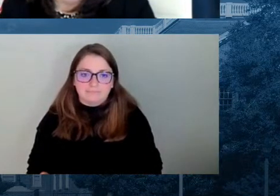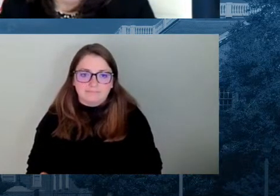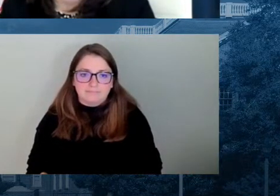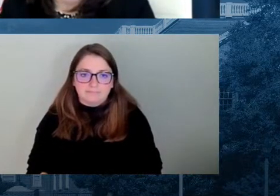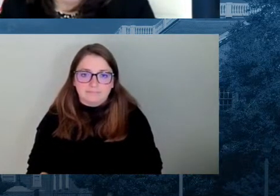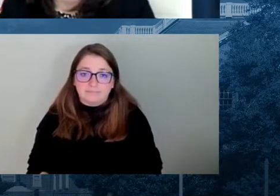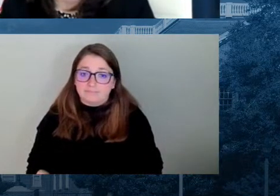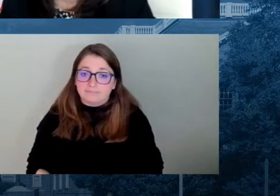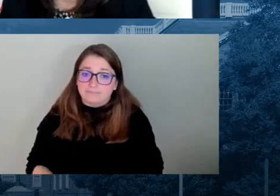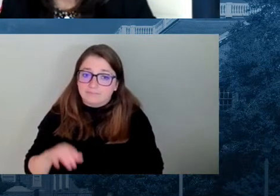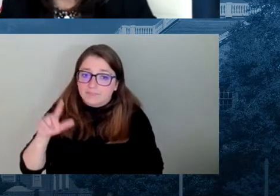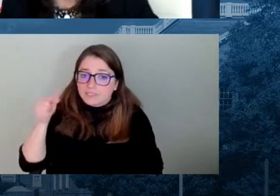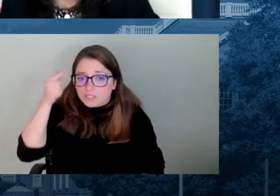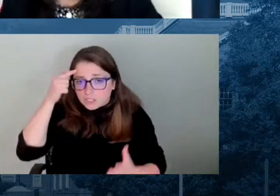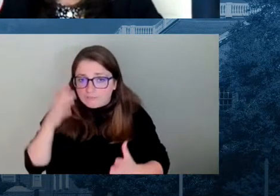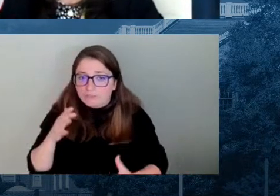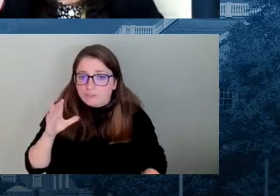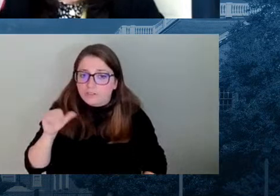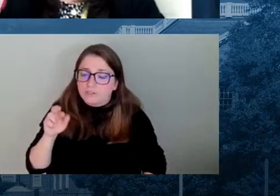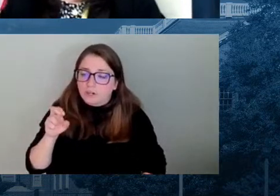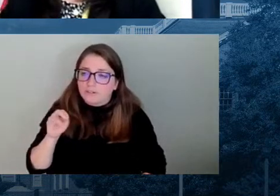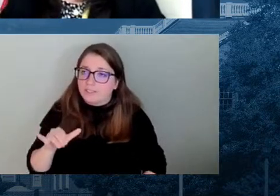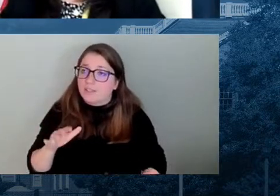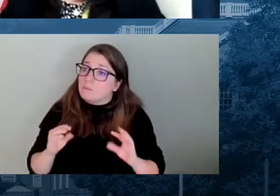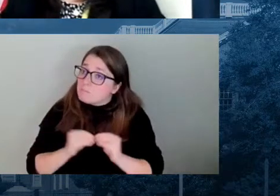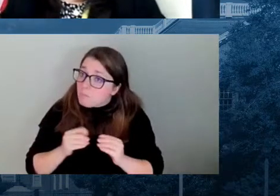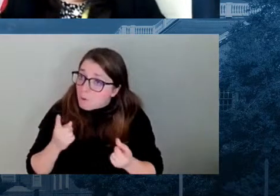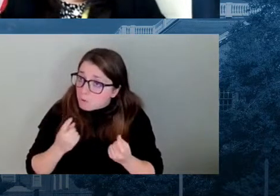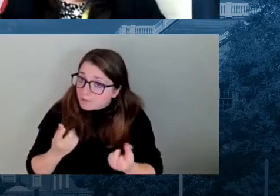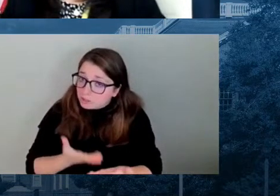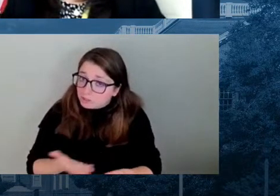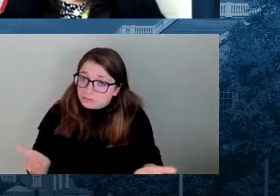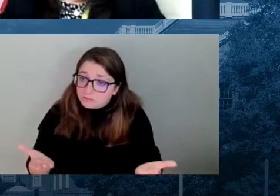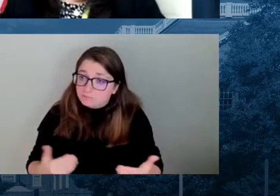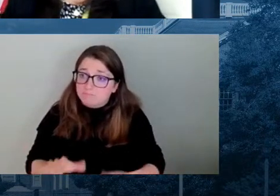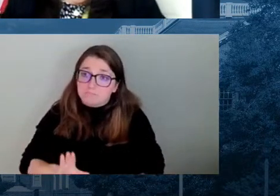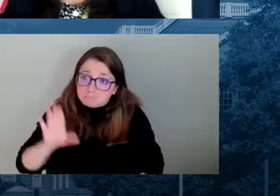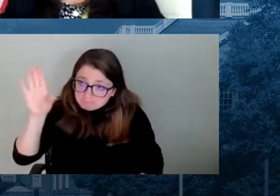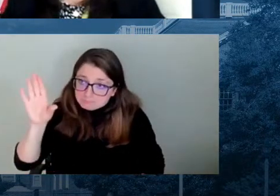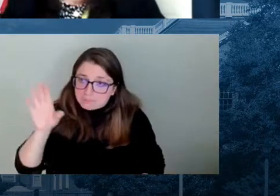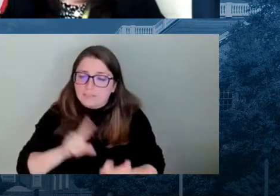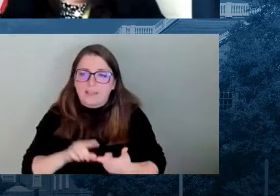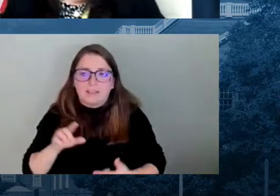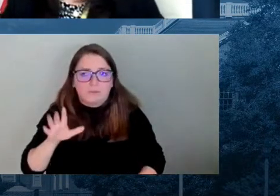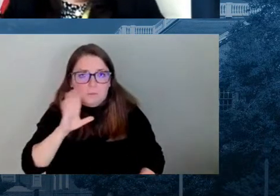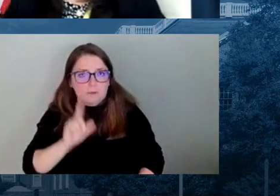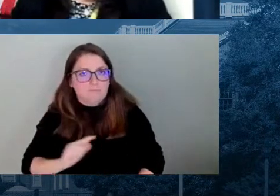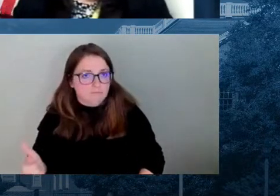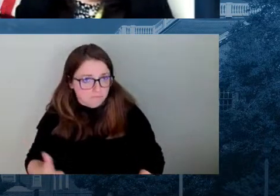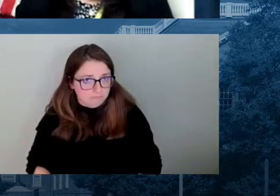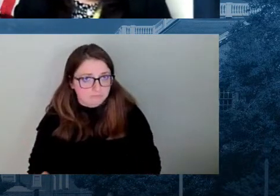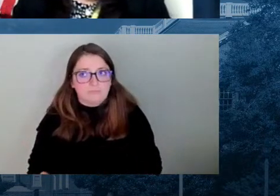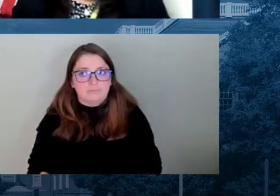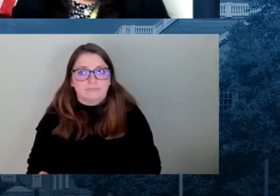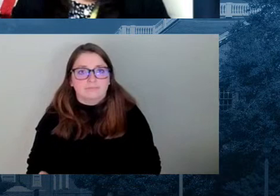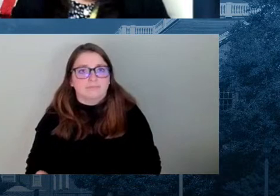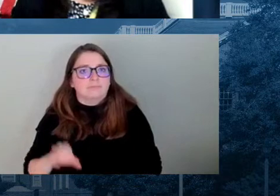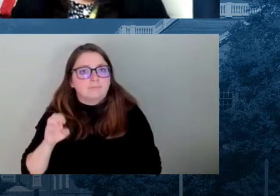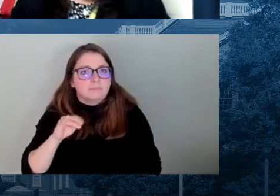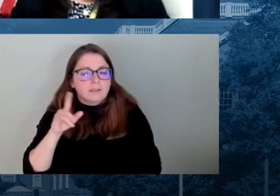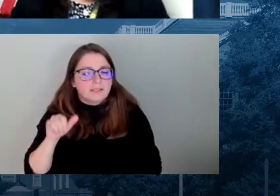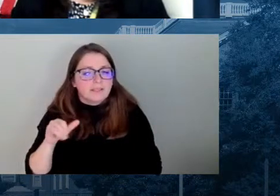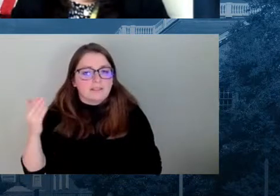Other questions? Raise your hand and Emily will get to you. All right, our next question will come from